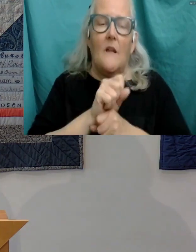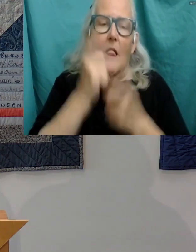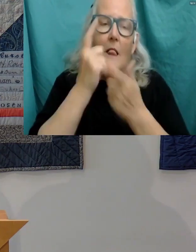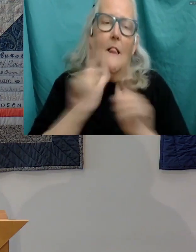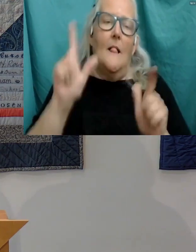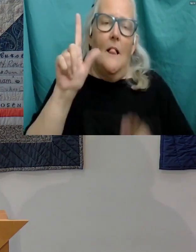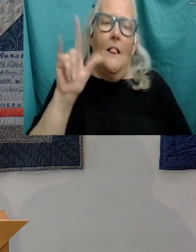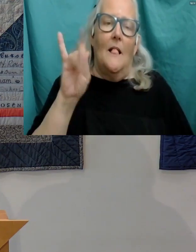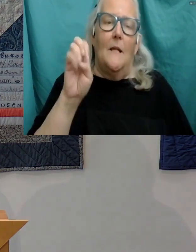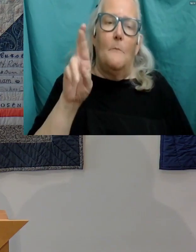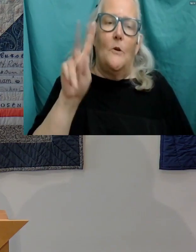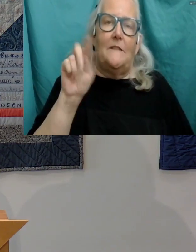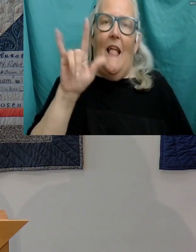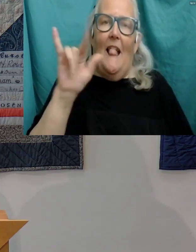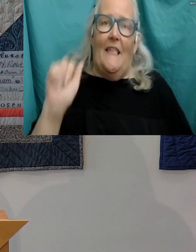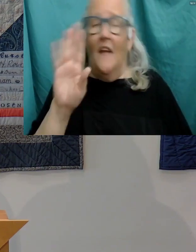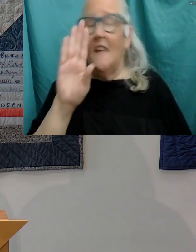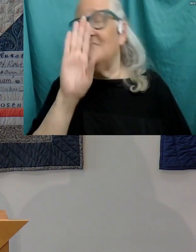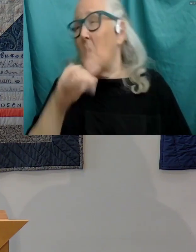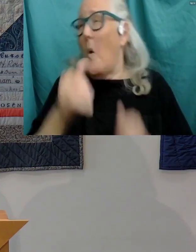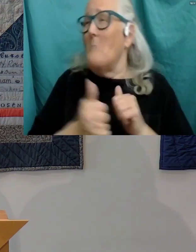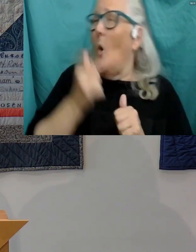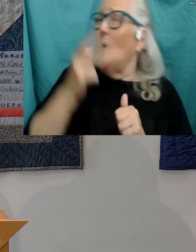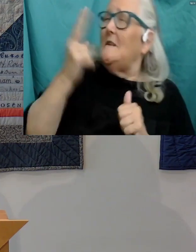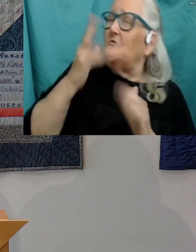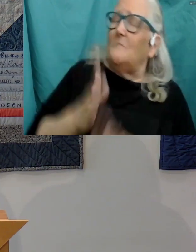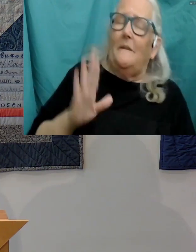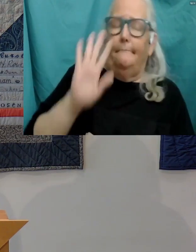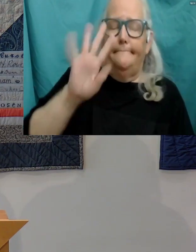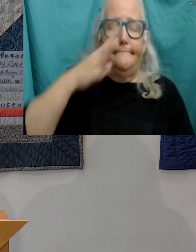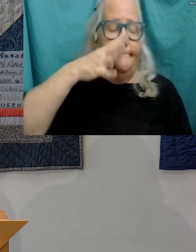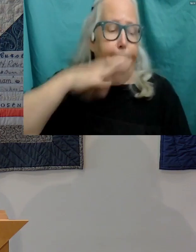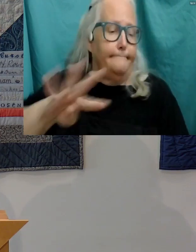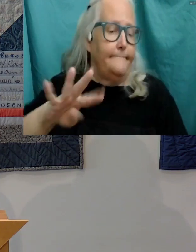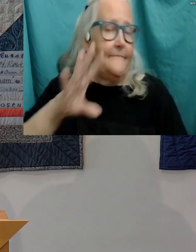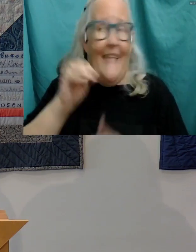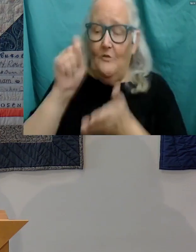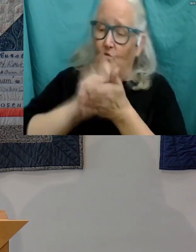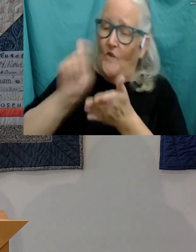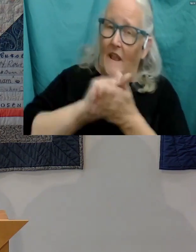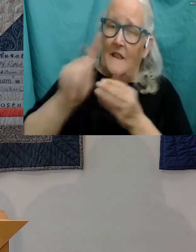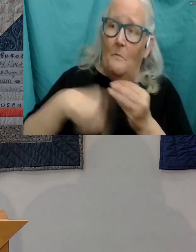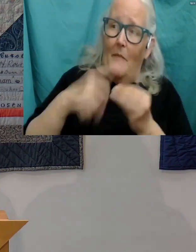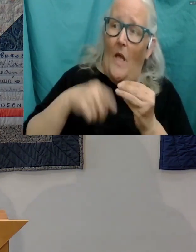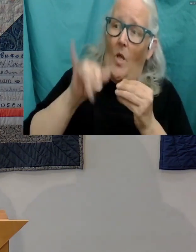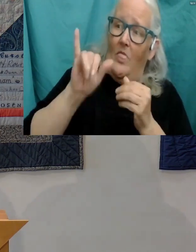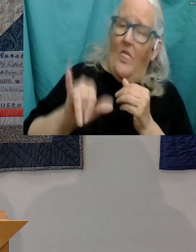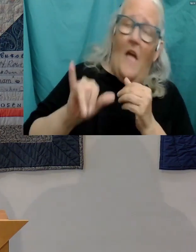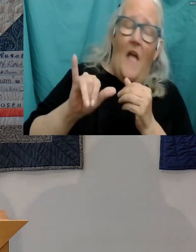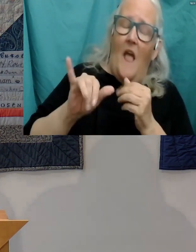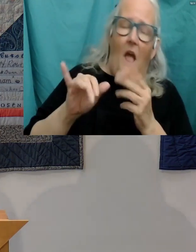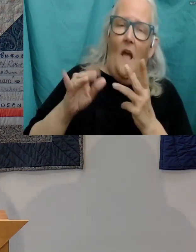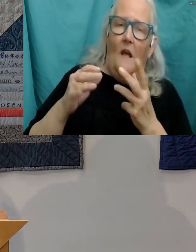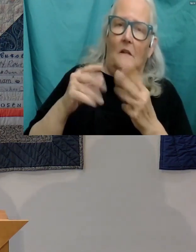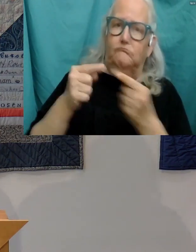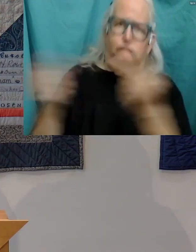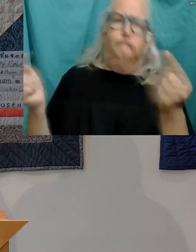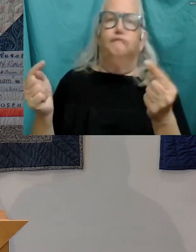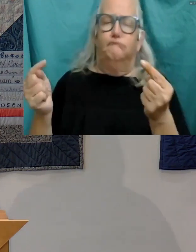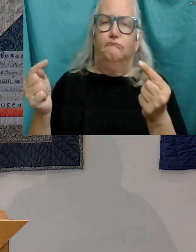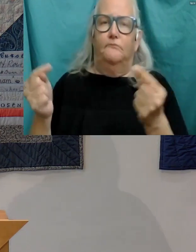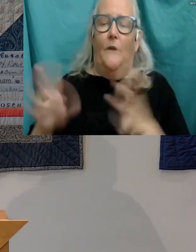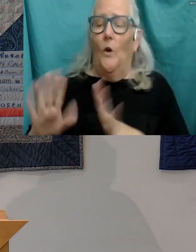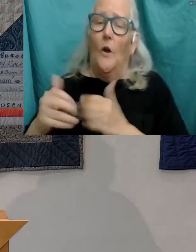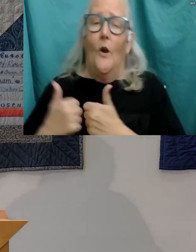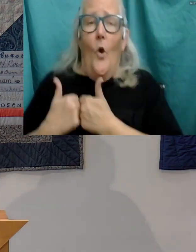try, and that the literature on the subject is sharply divided. It's divided between romantic celebrations of Golden